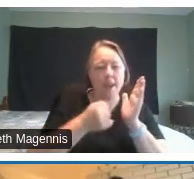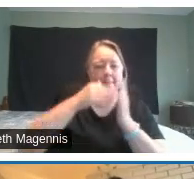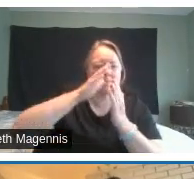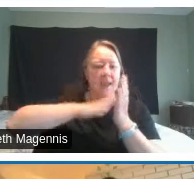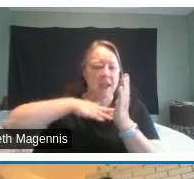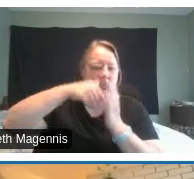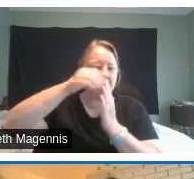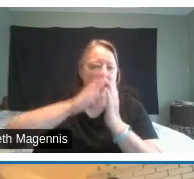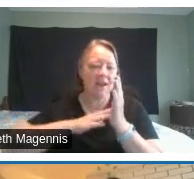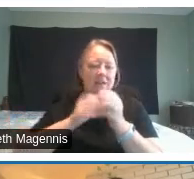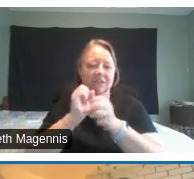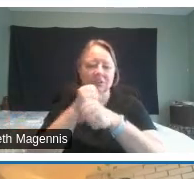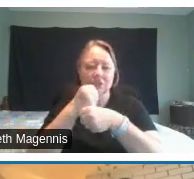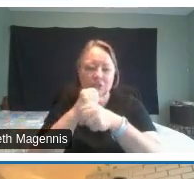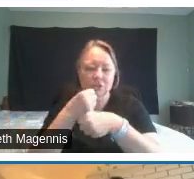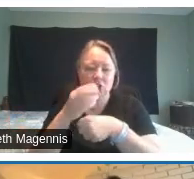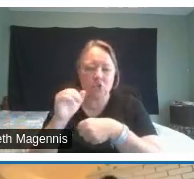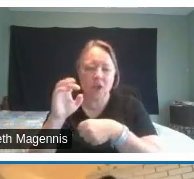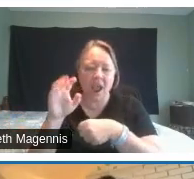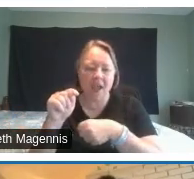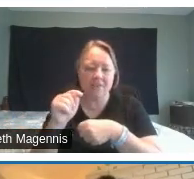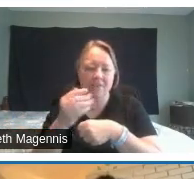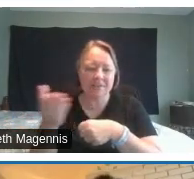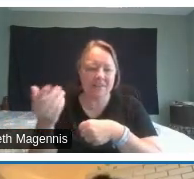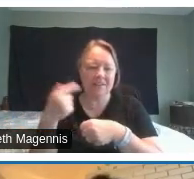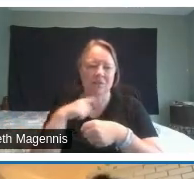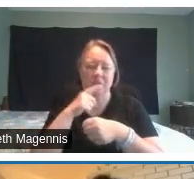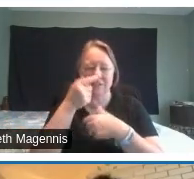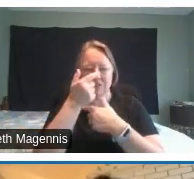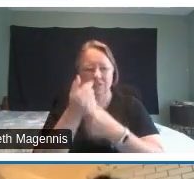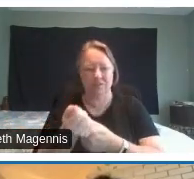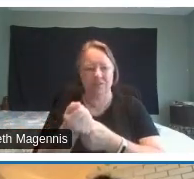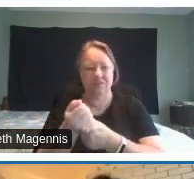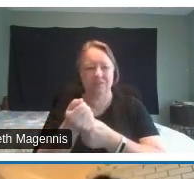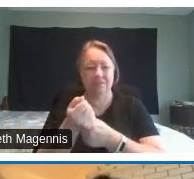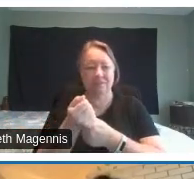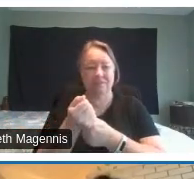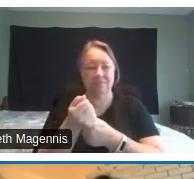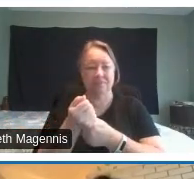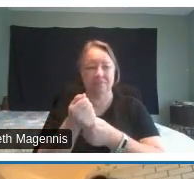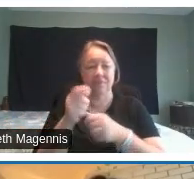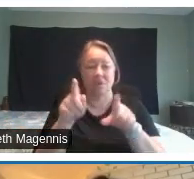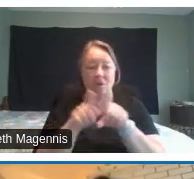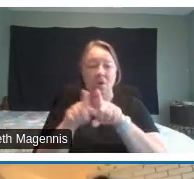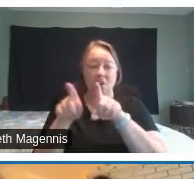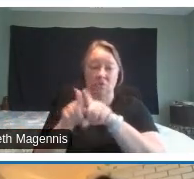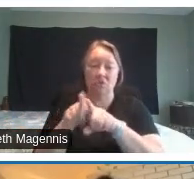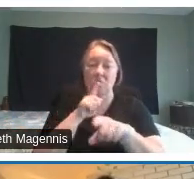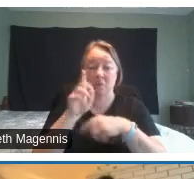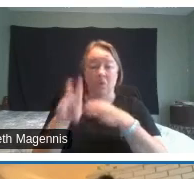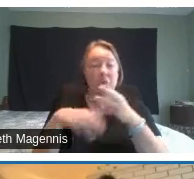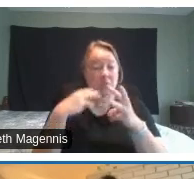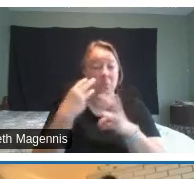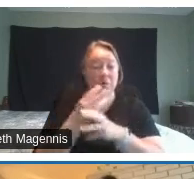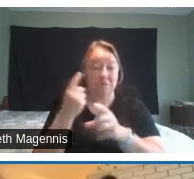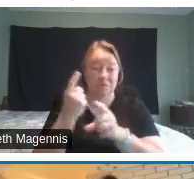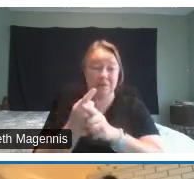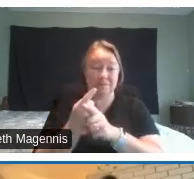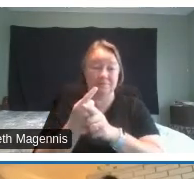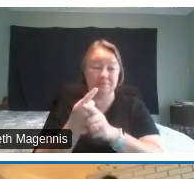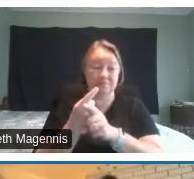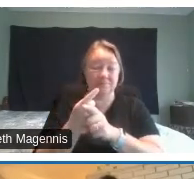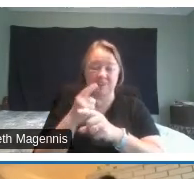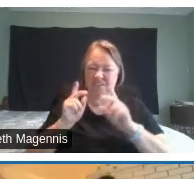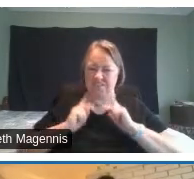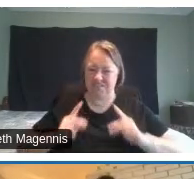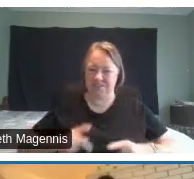with crafting, with things that are interesting also in the real world, right? In the